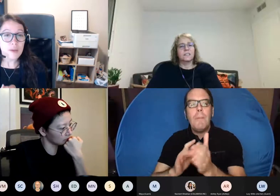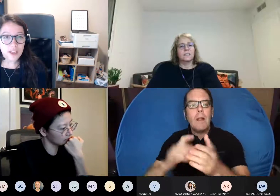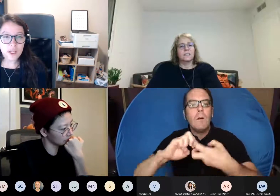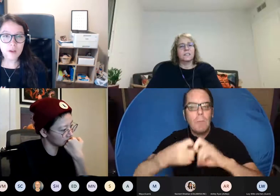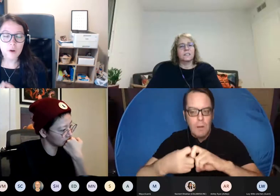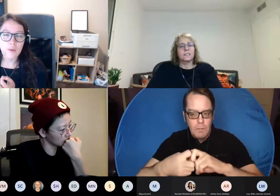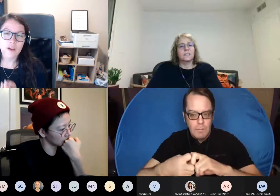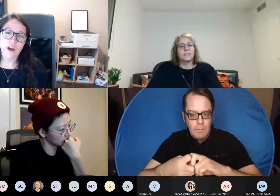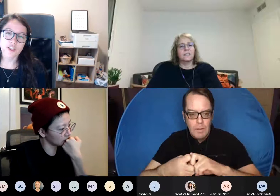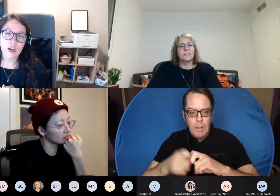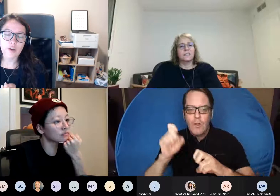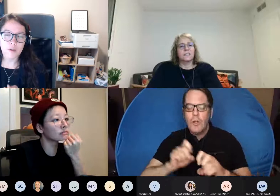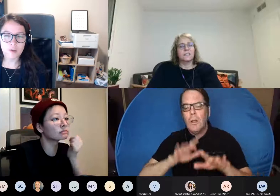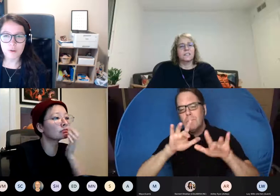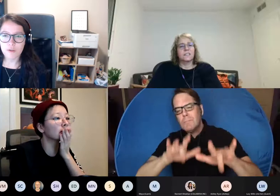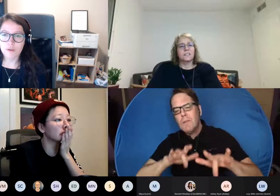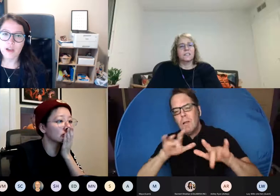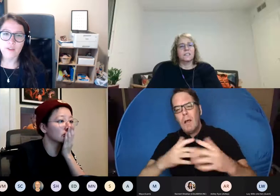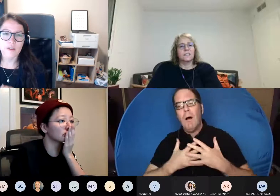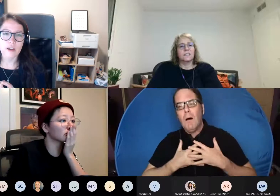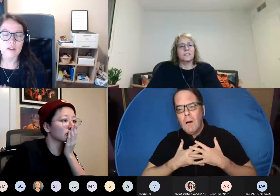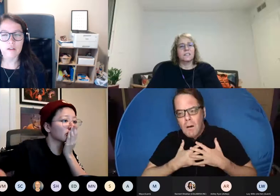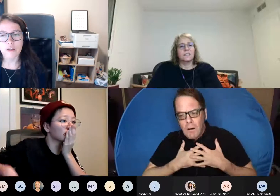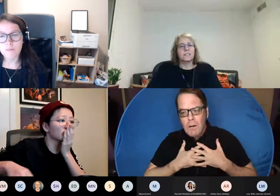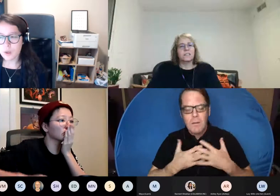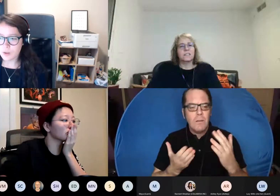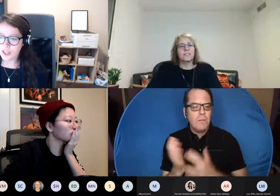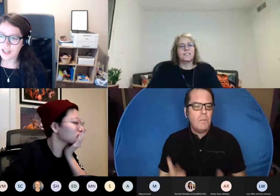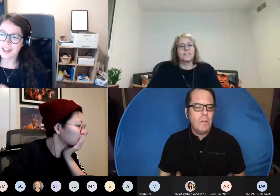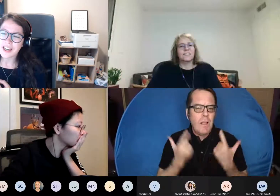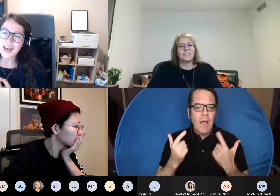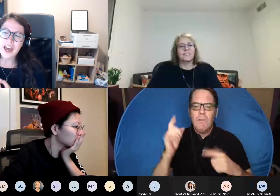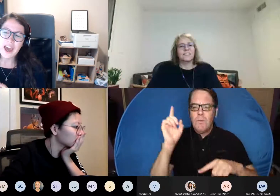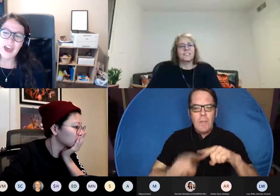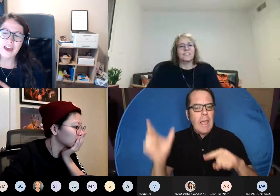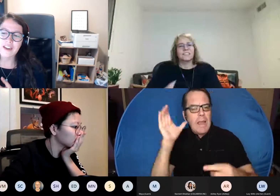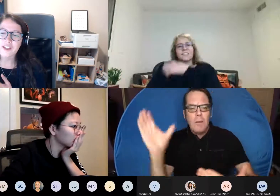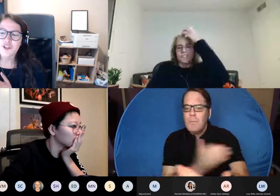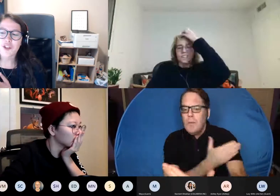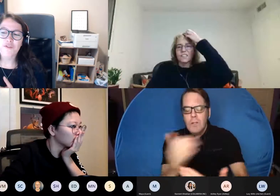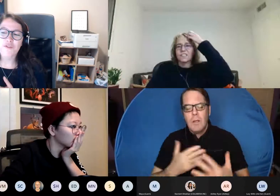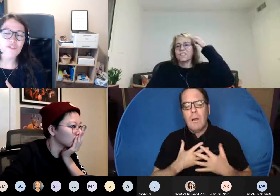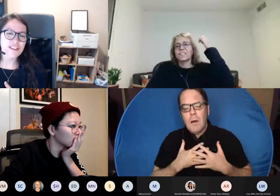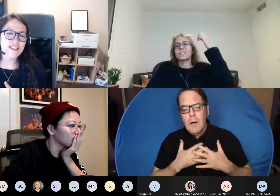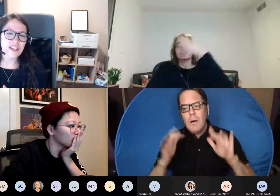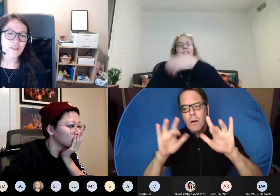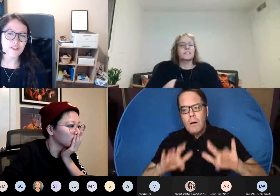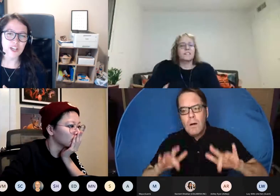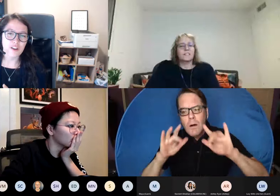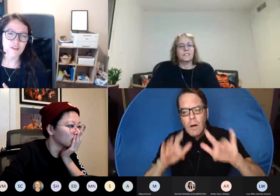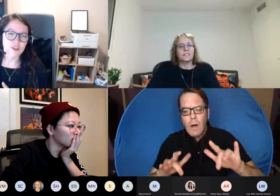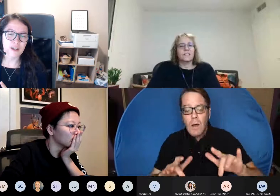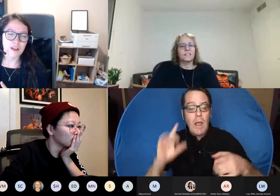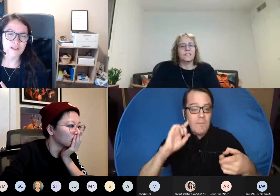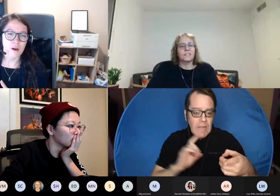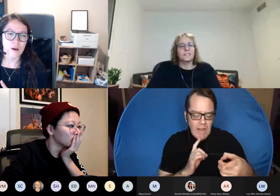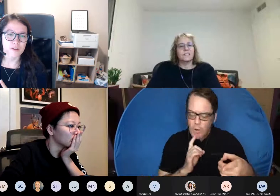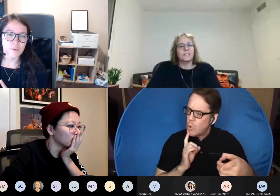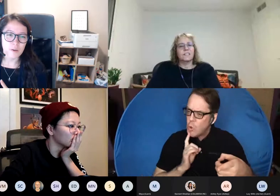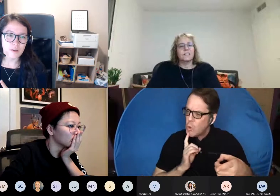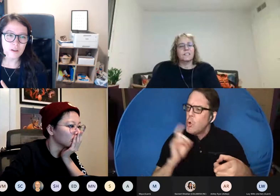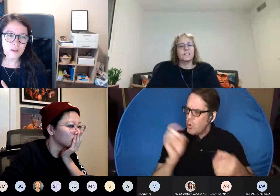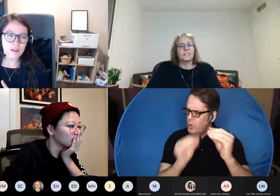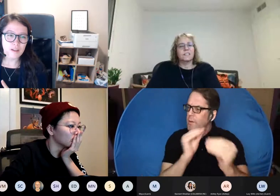something to be pitied. Oh my gosh, how can you go through life without hearing music? And should be fixed if technology makes